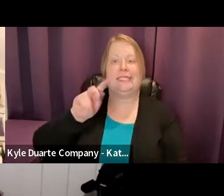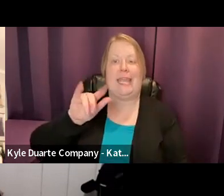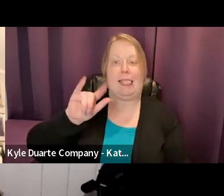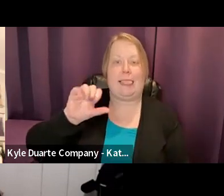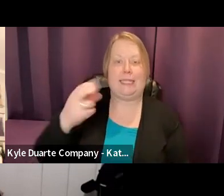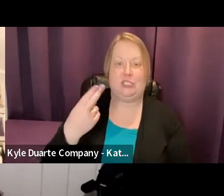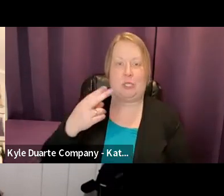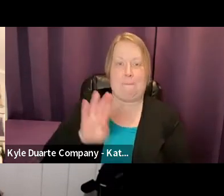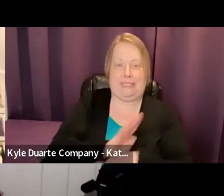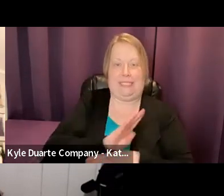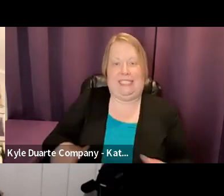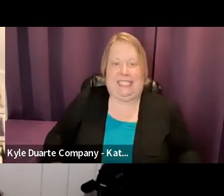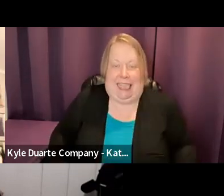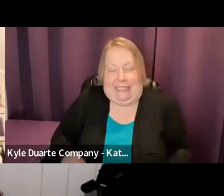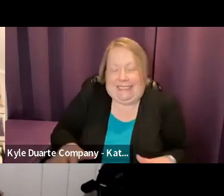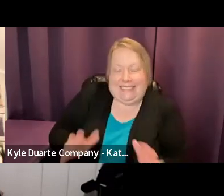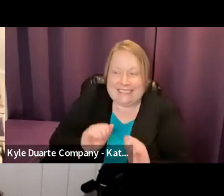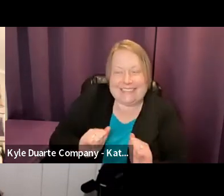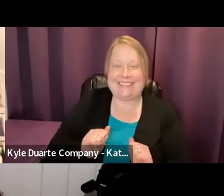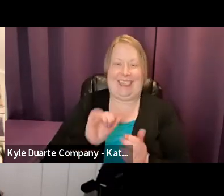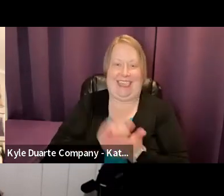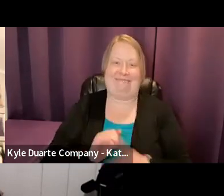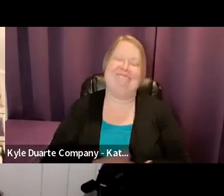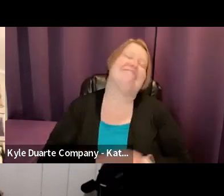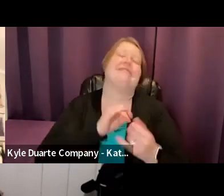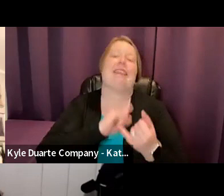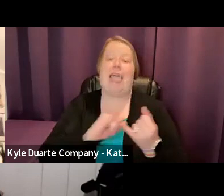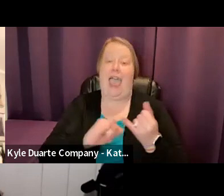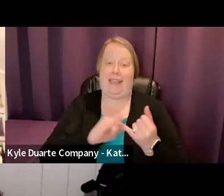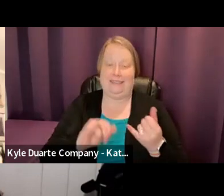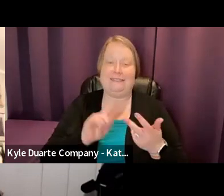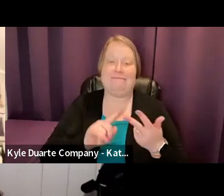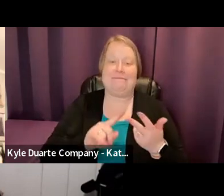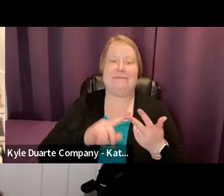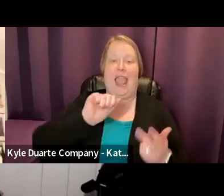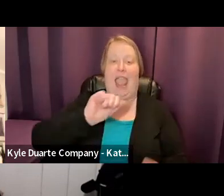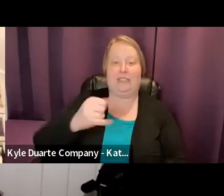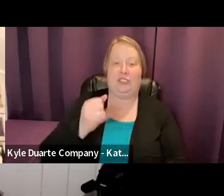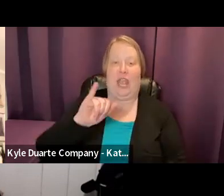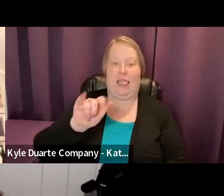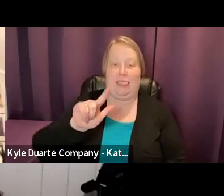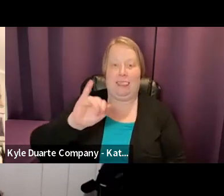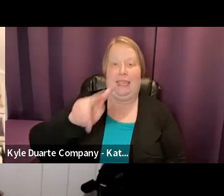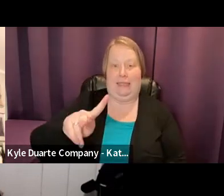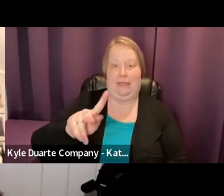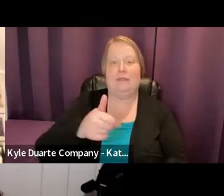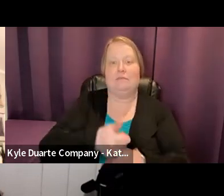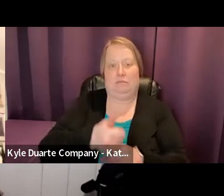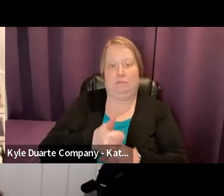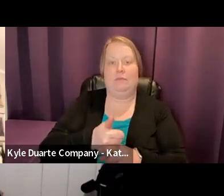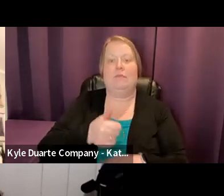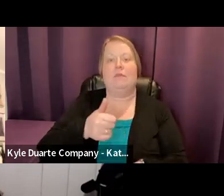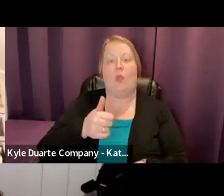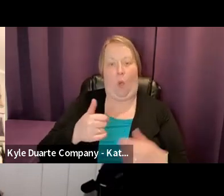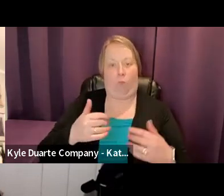And last, but definitely not least, we have AJ Link, who is openly autistic. He received his